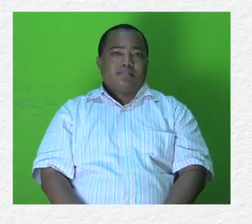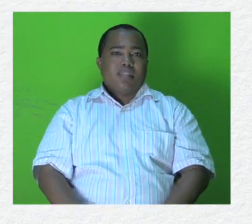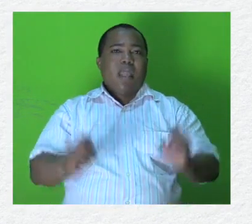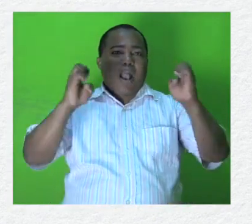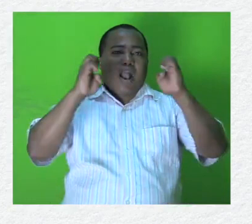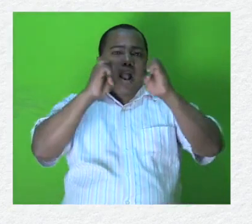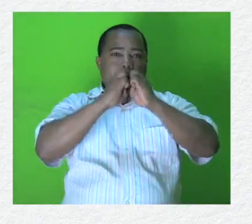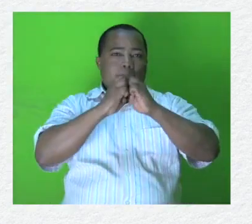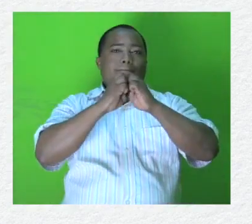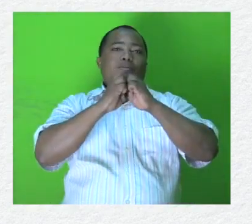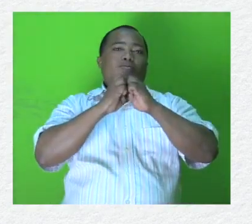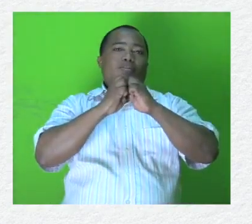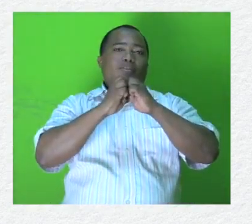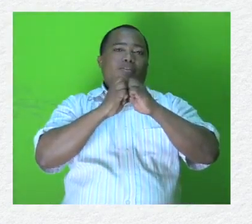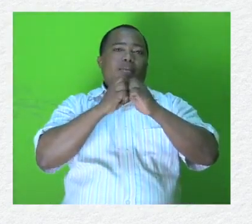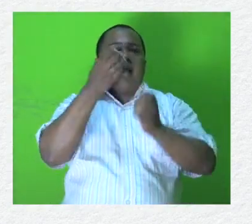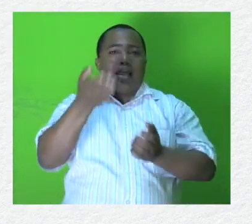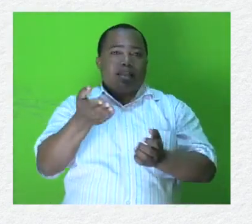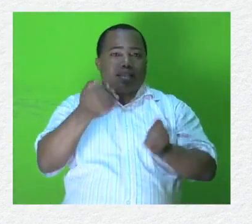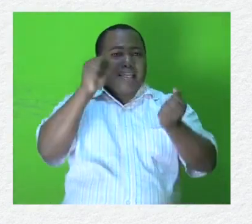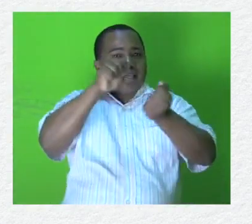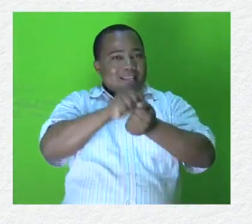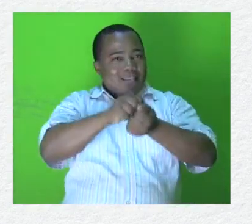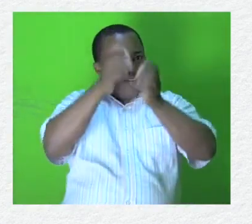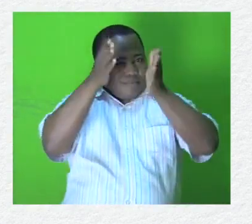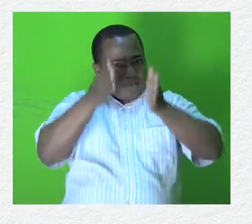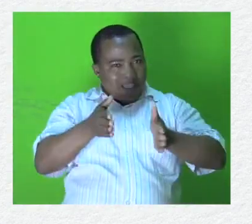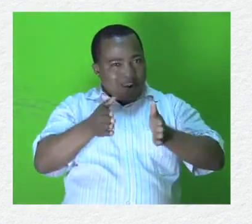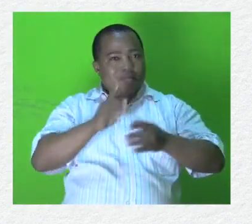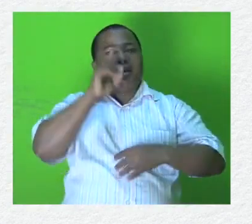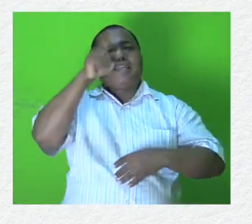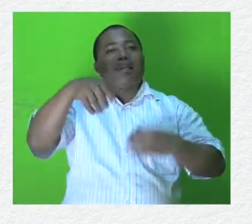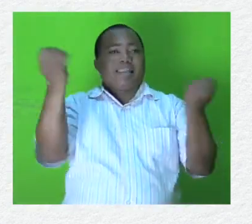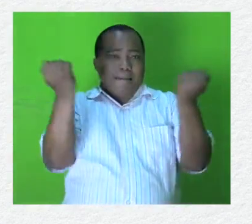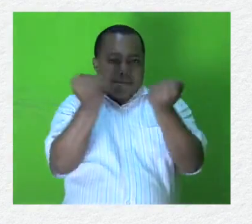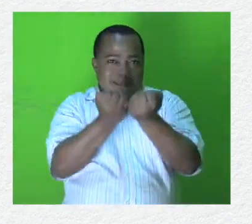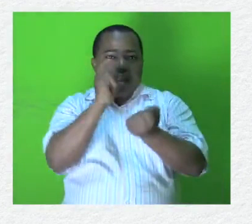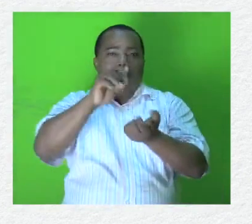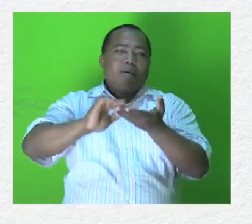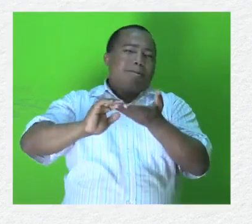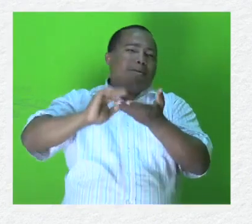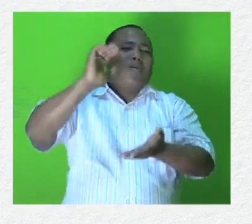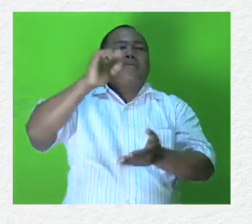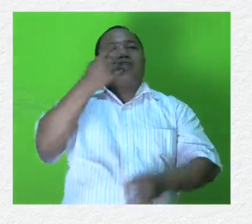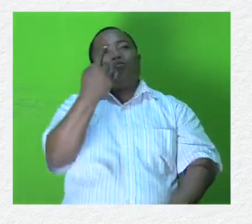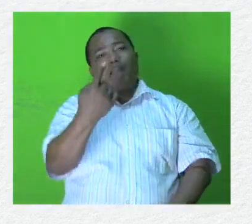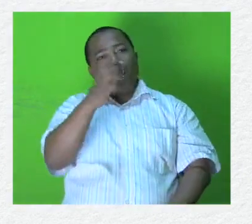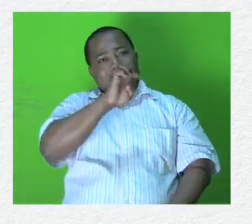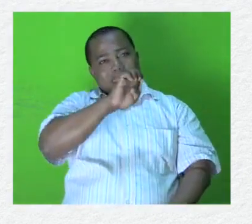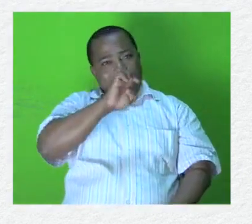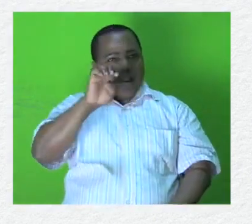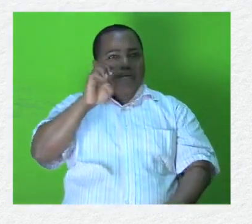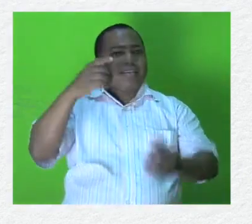A compound is a pure substance that is made up of more than one